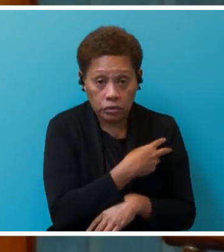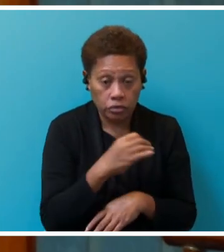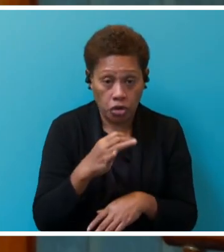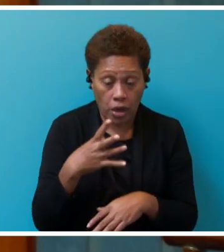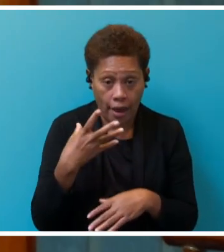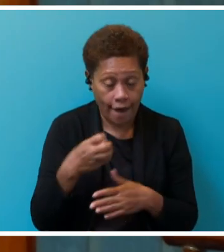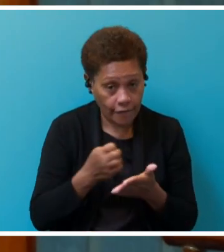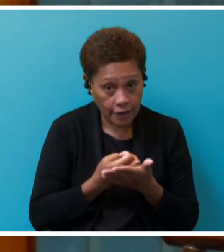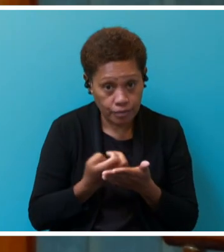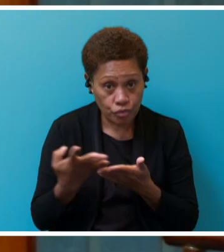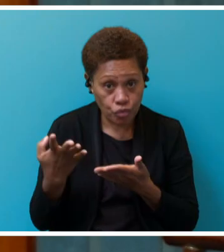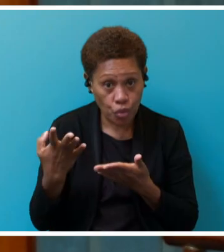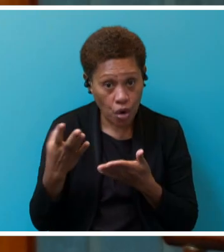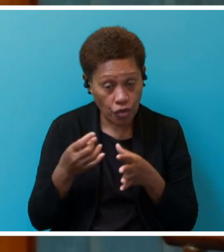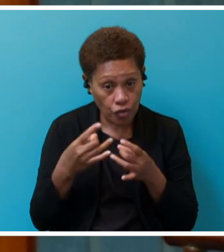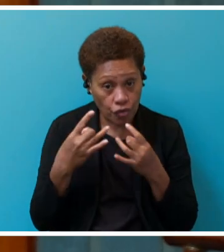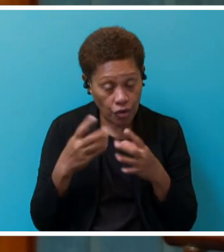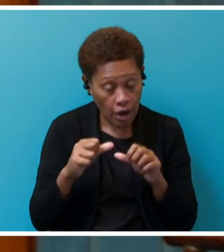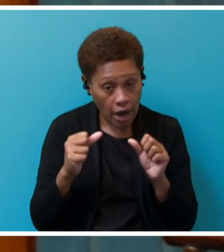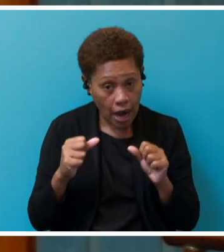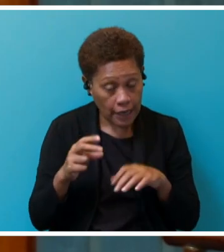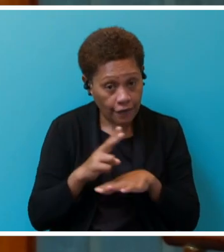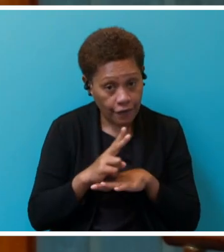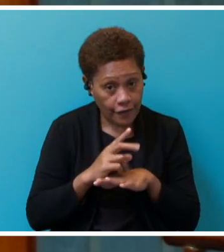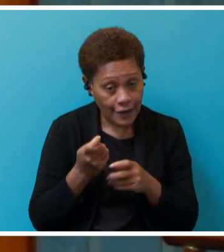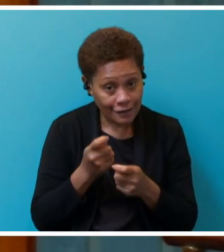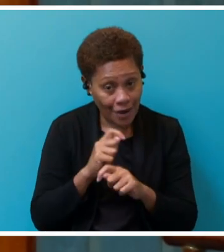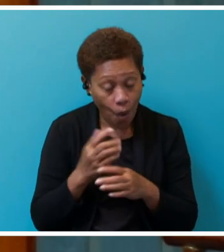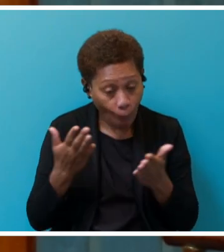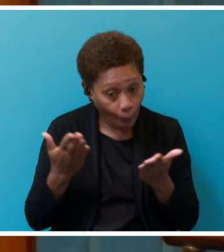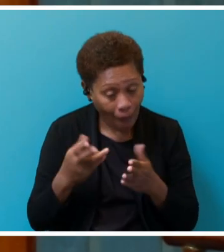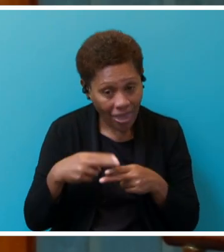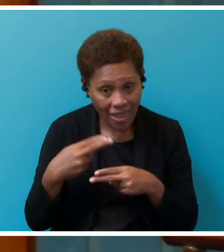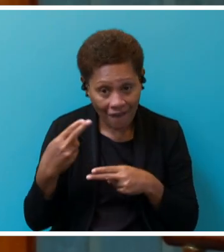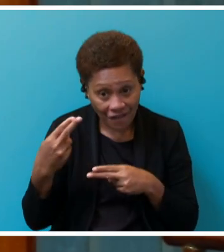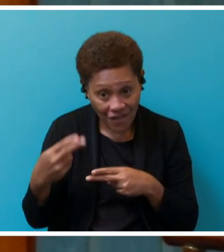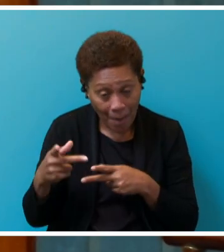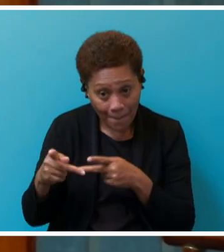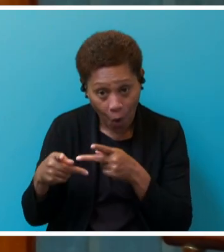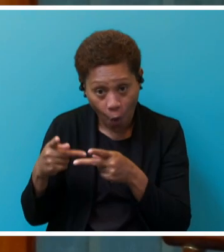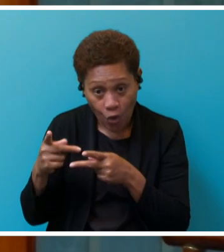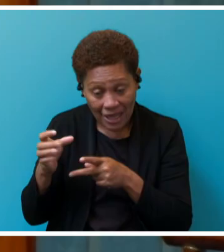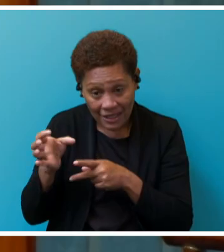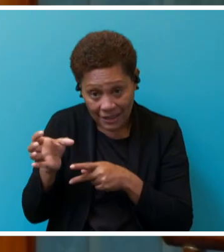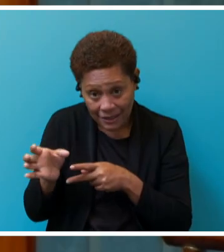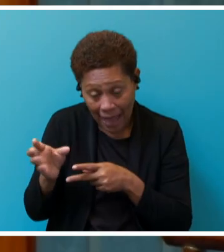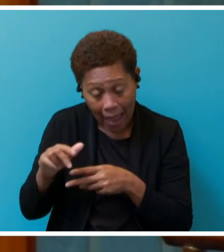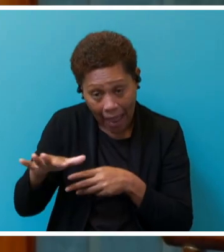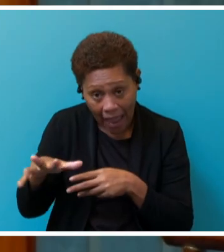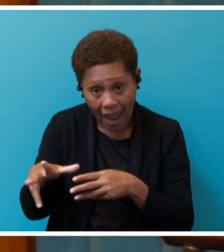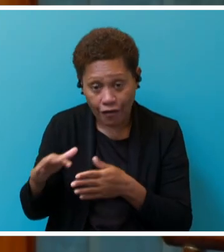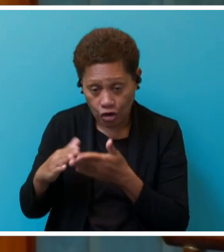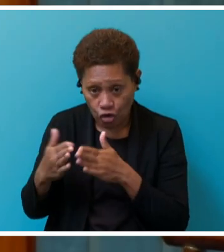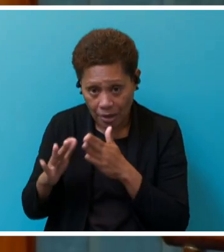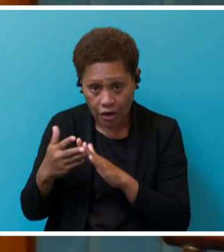export-ready agricultural value chains, where every farmer, every processor, and every community benefits from